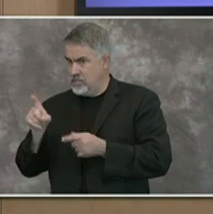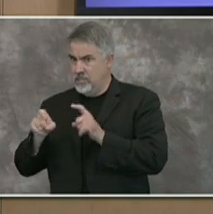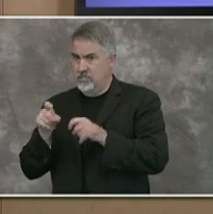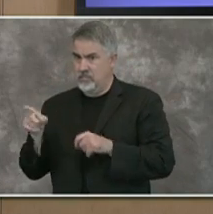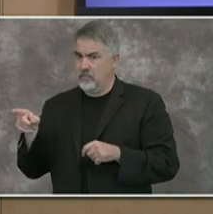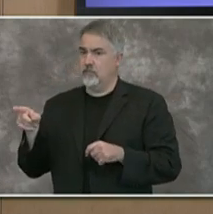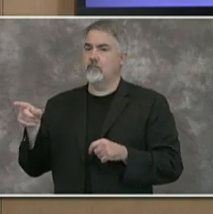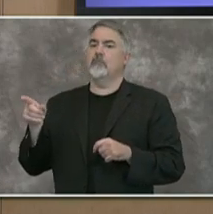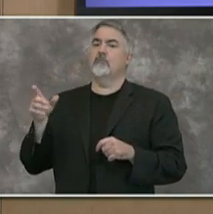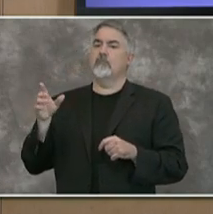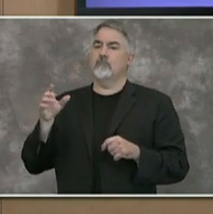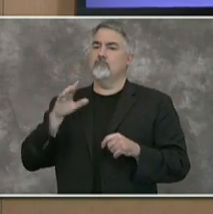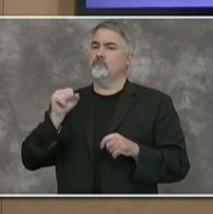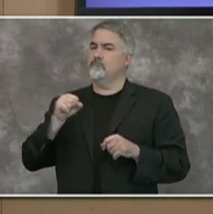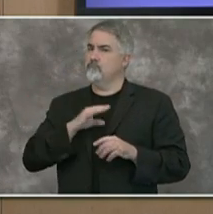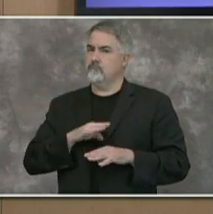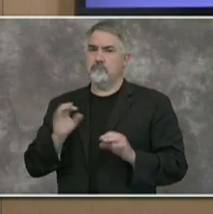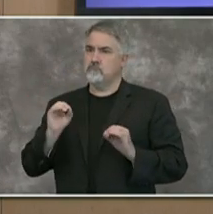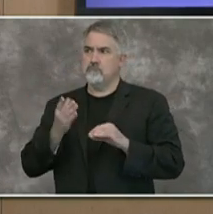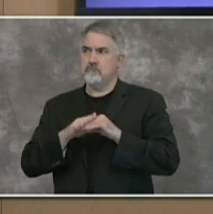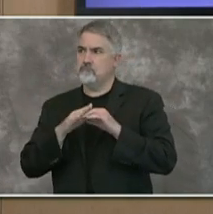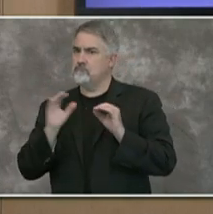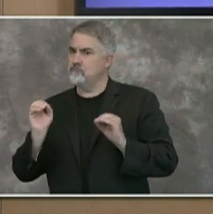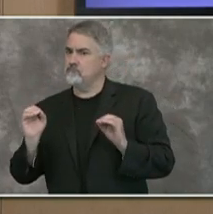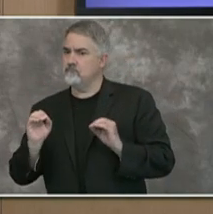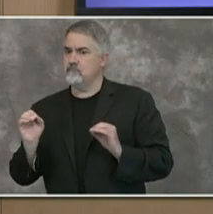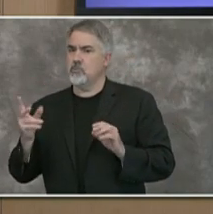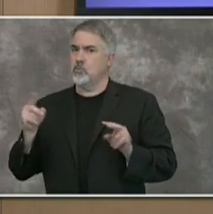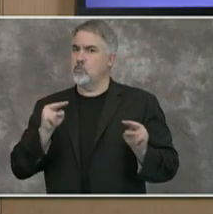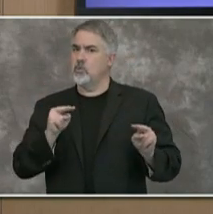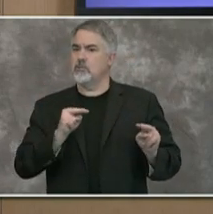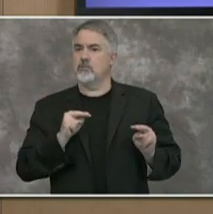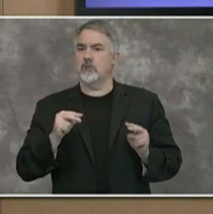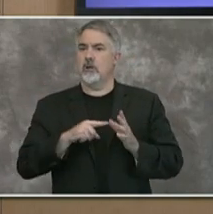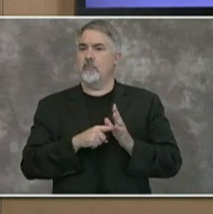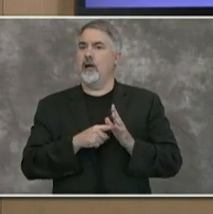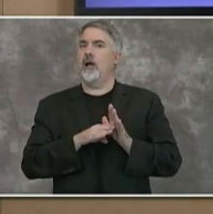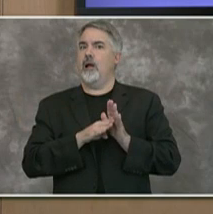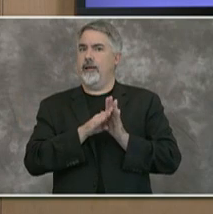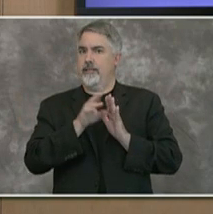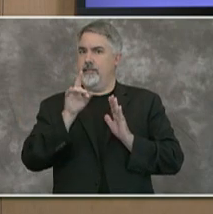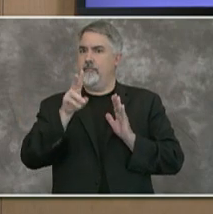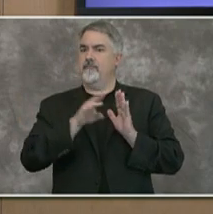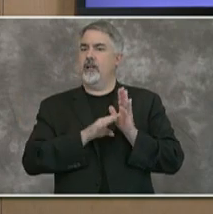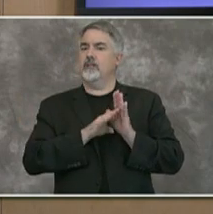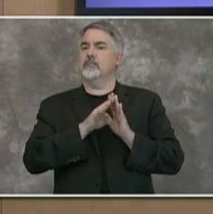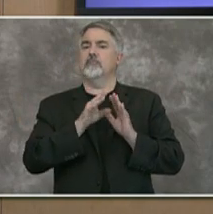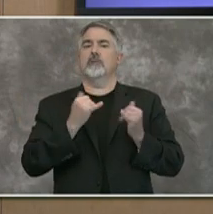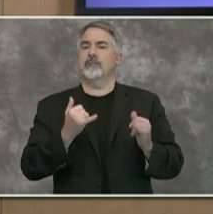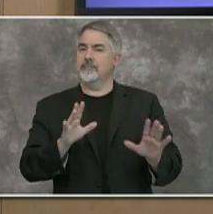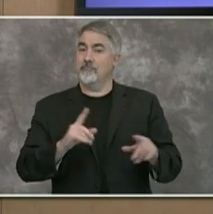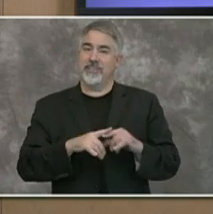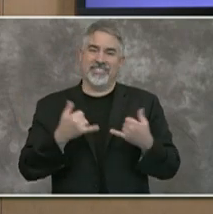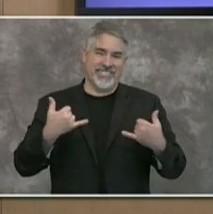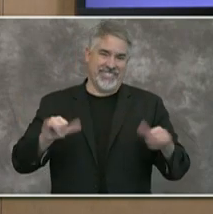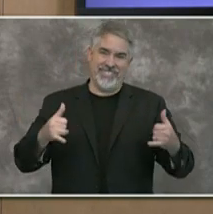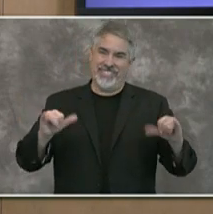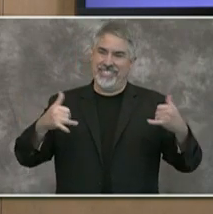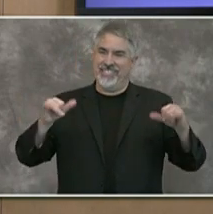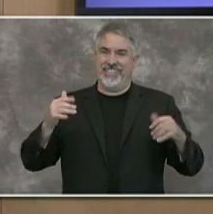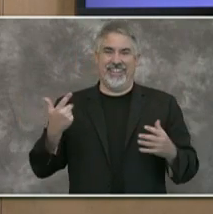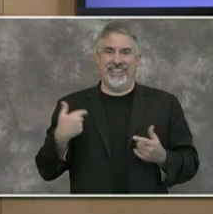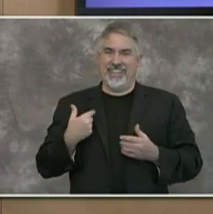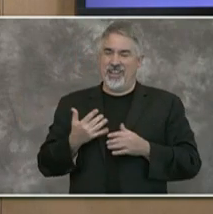encouraging. It is encouraging that in the early days as the domestic violence numbers have remained flat, but I think it is important to note that we are still in the early